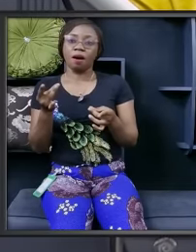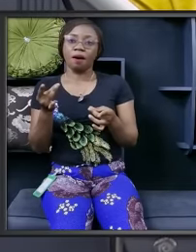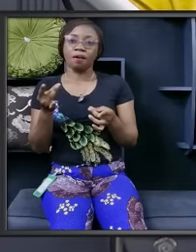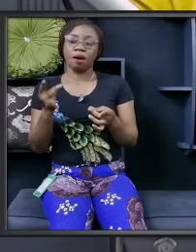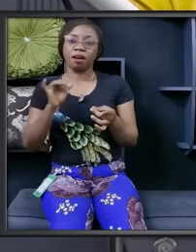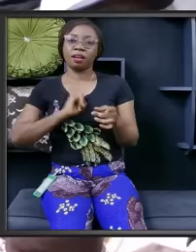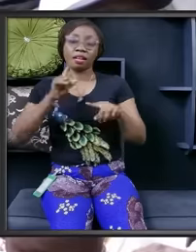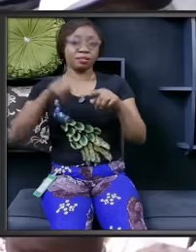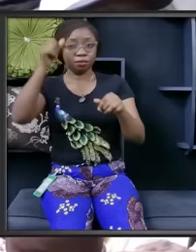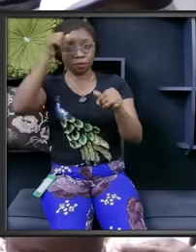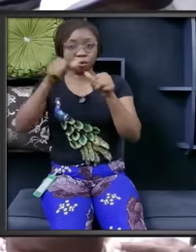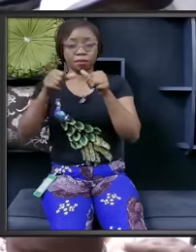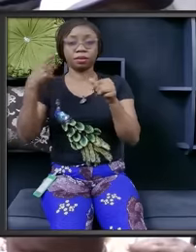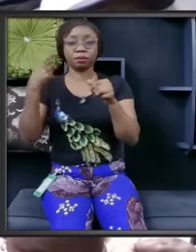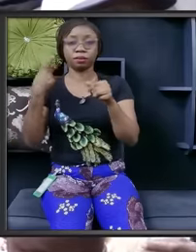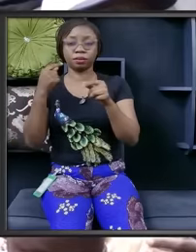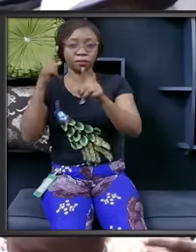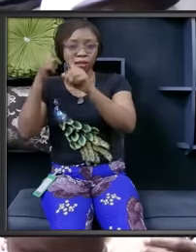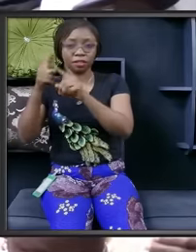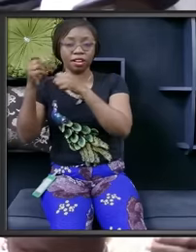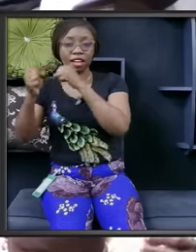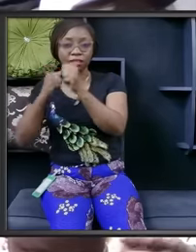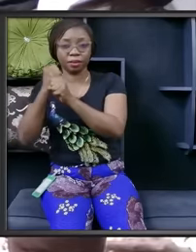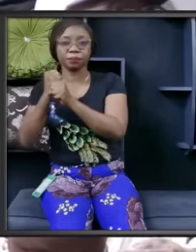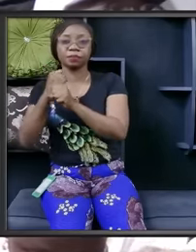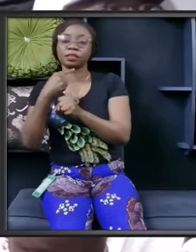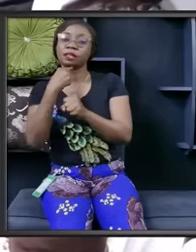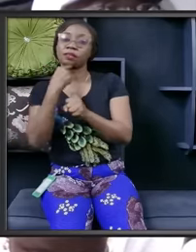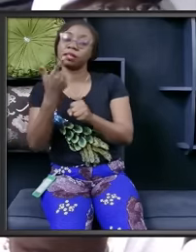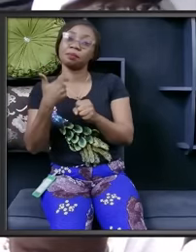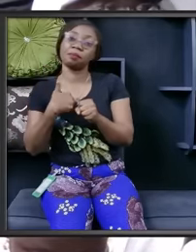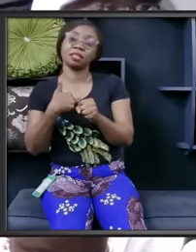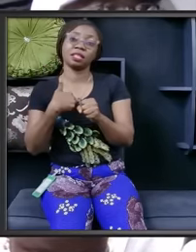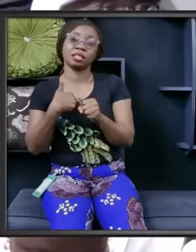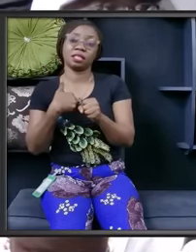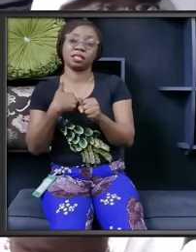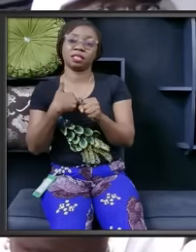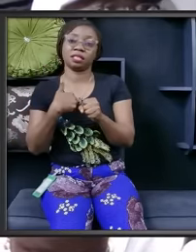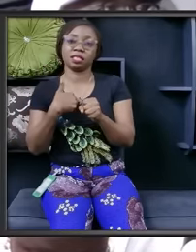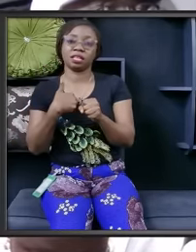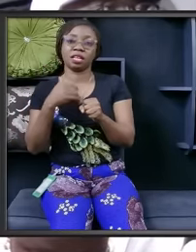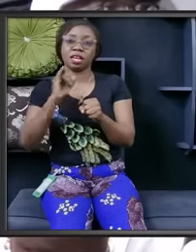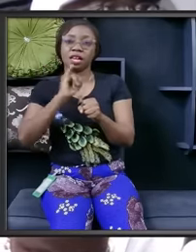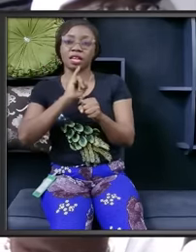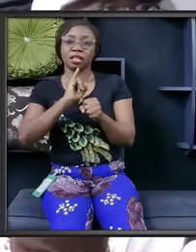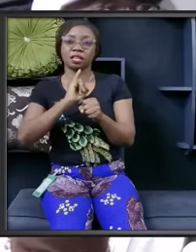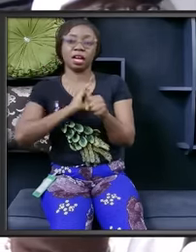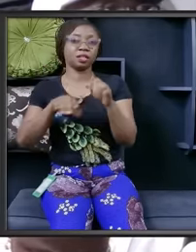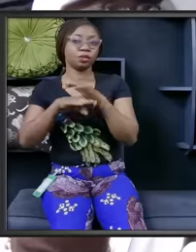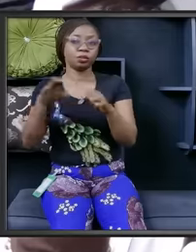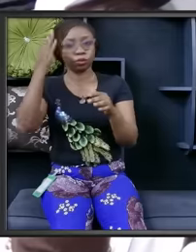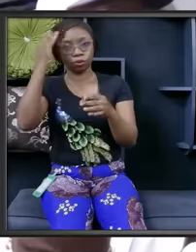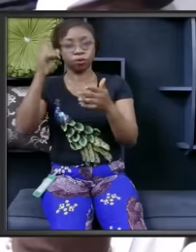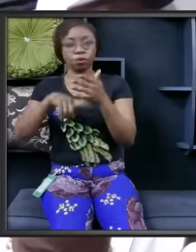I don't know the particular year where social media come out. Then in come tell me, say, make I know. You know, tell me. I don't know what in be social media. That is the